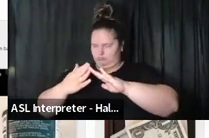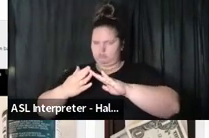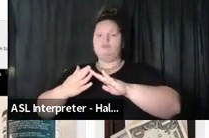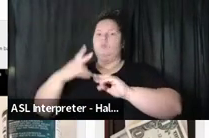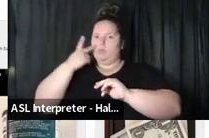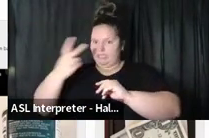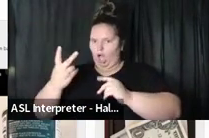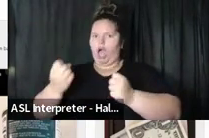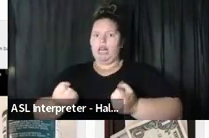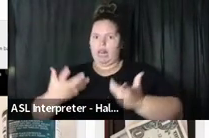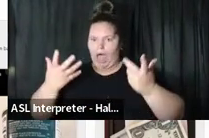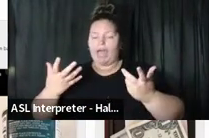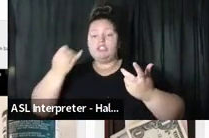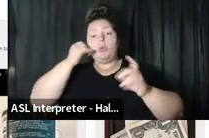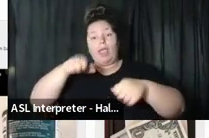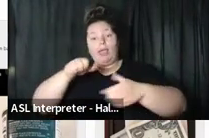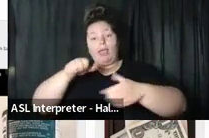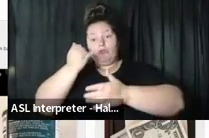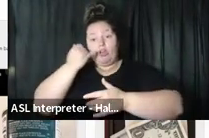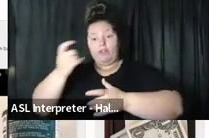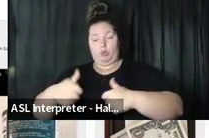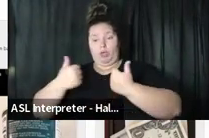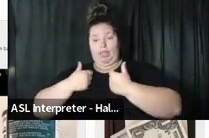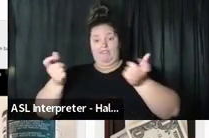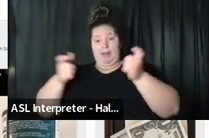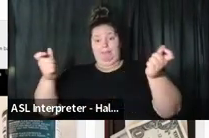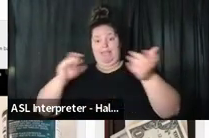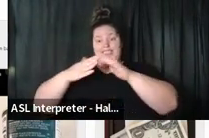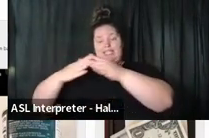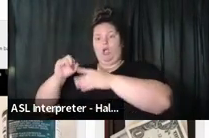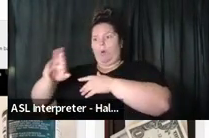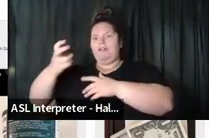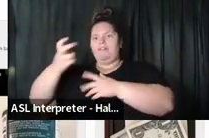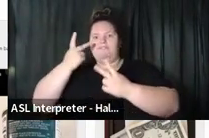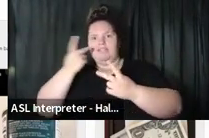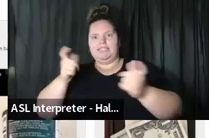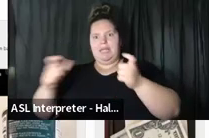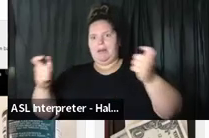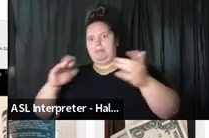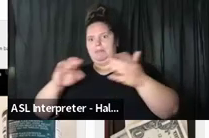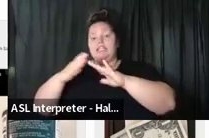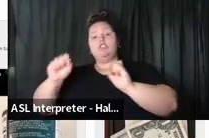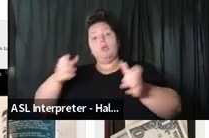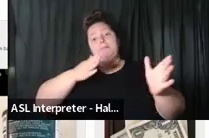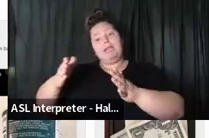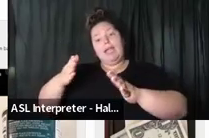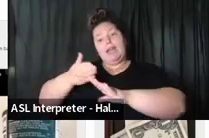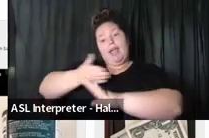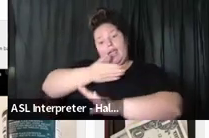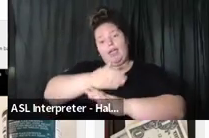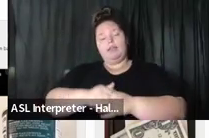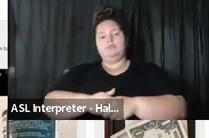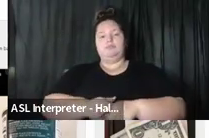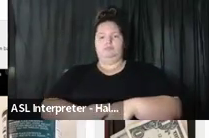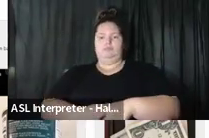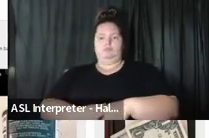city and need something to look at to kind of help you plan ahead, like Abby was saying. Yeah,